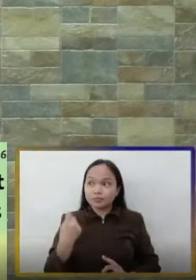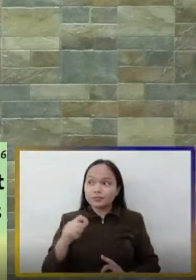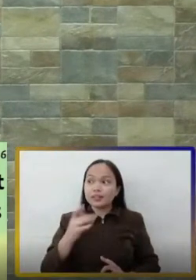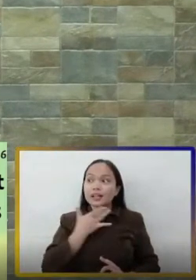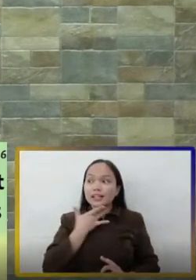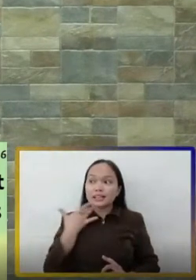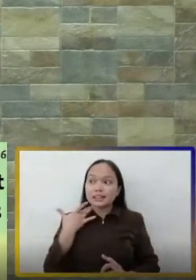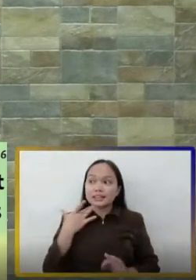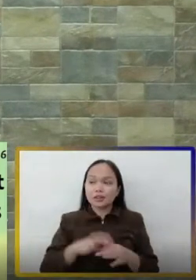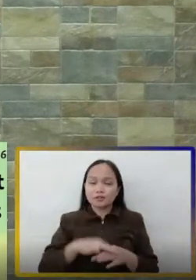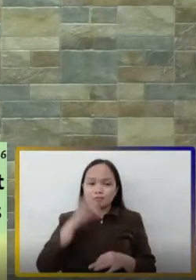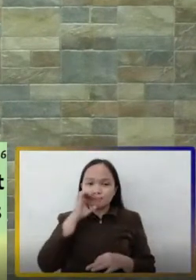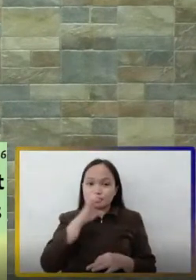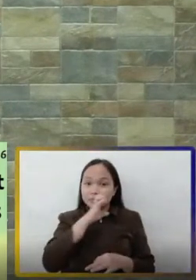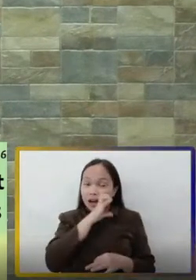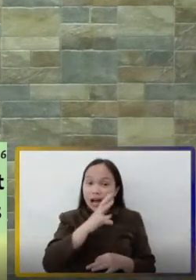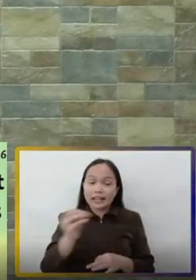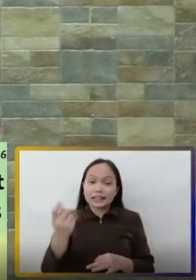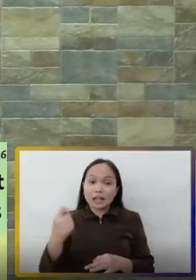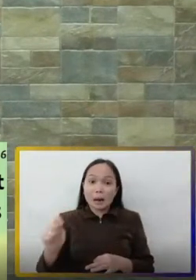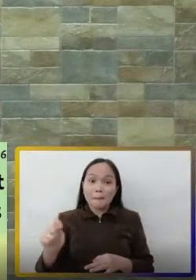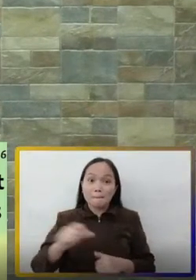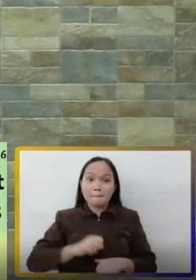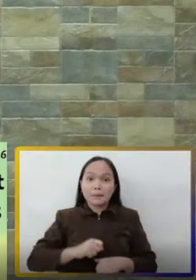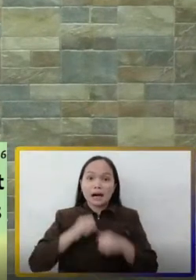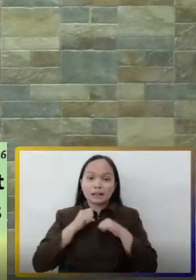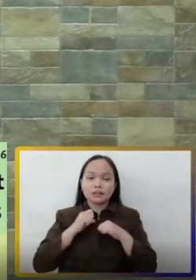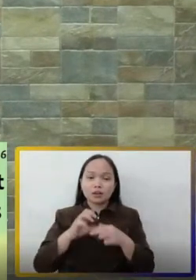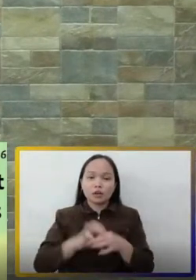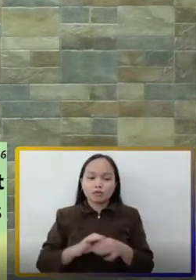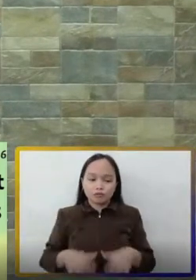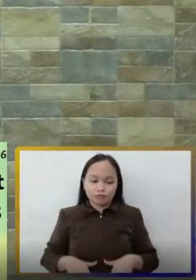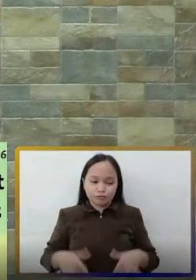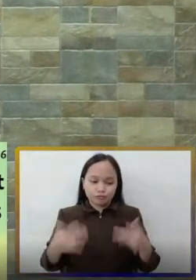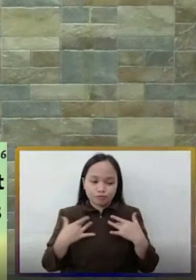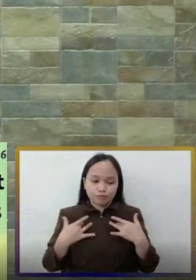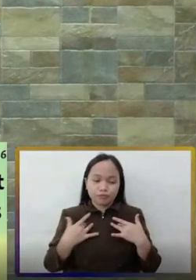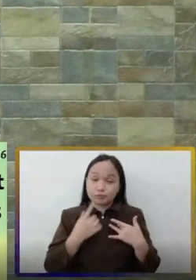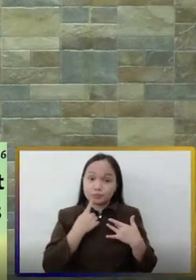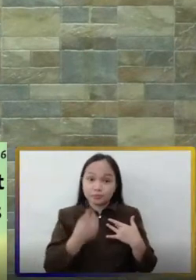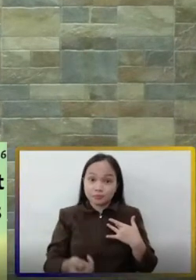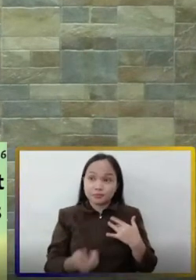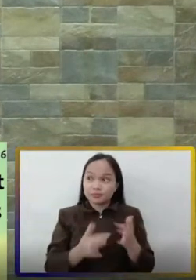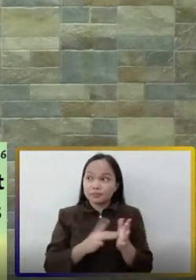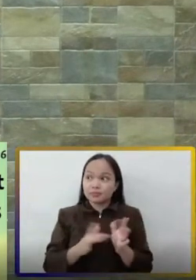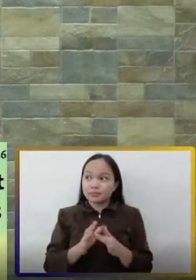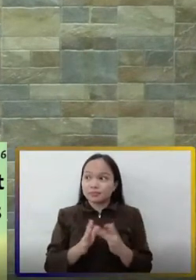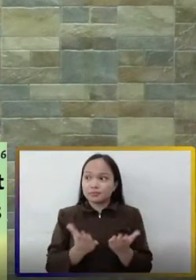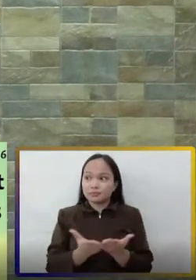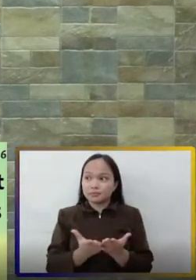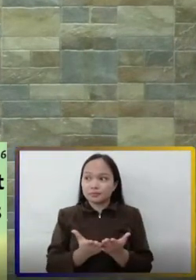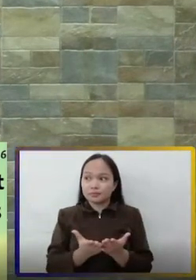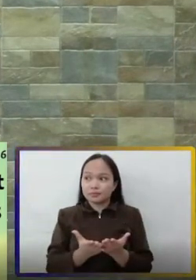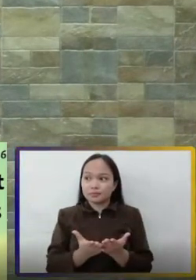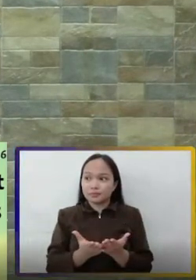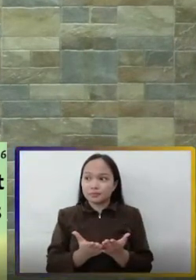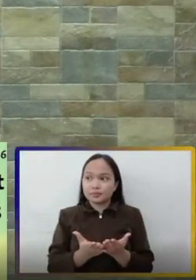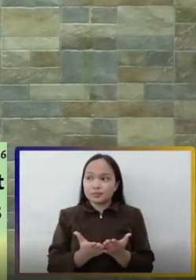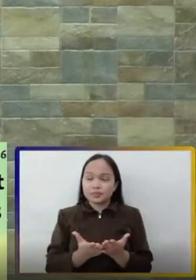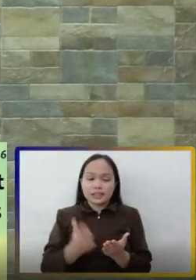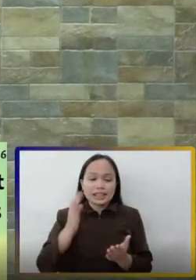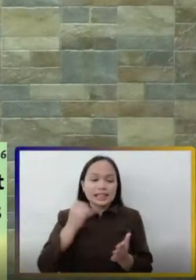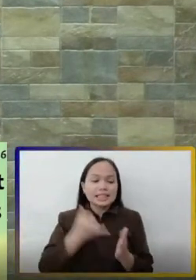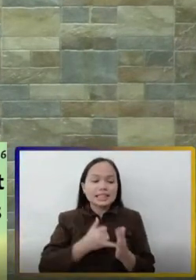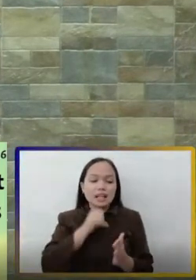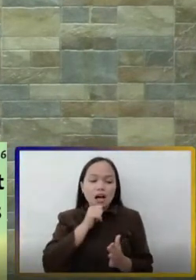eyes and the pride of life. The Bible says, is not of